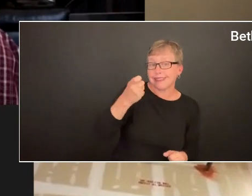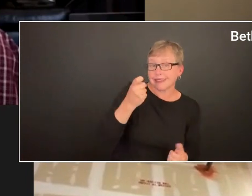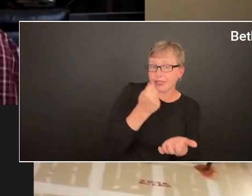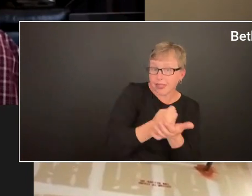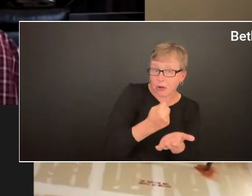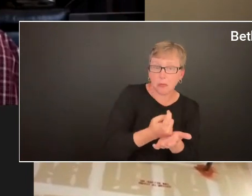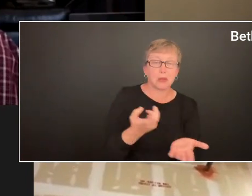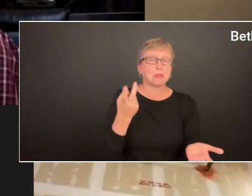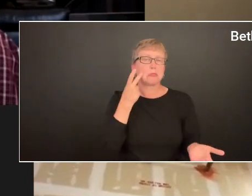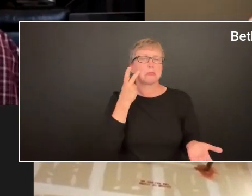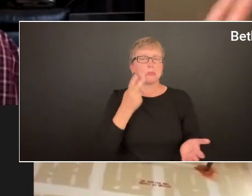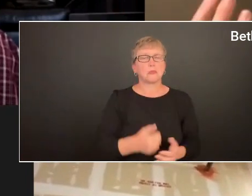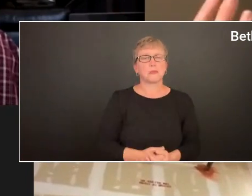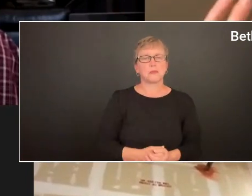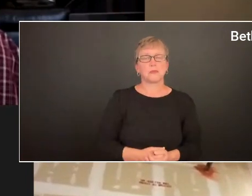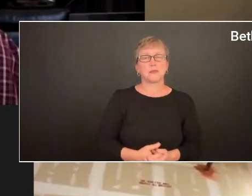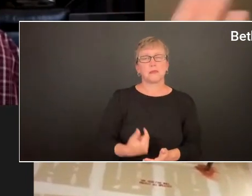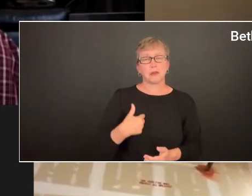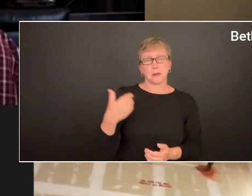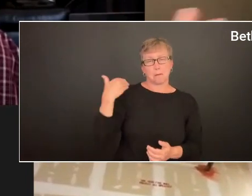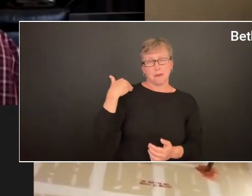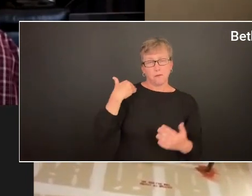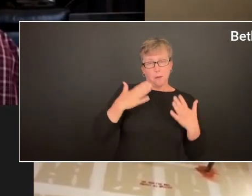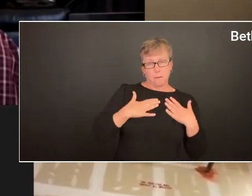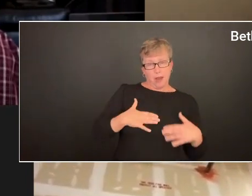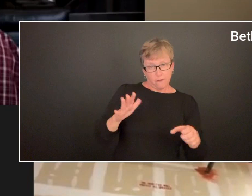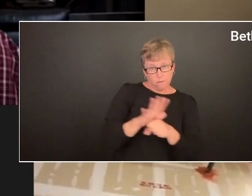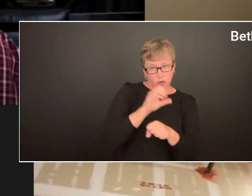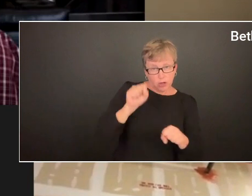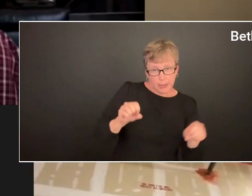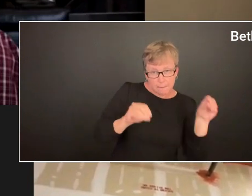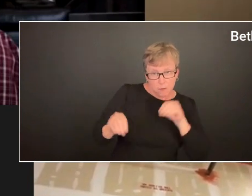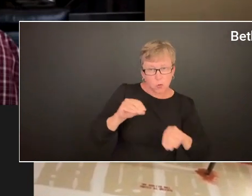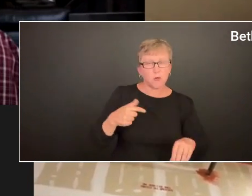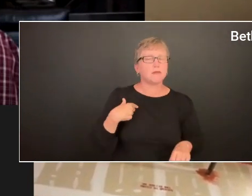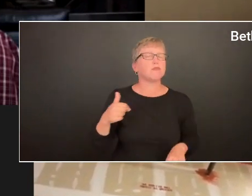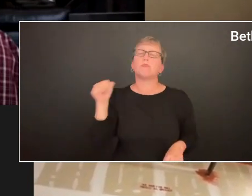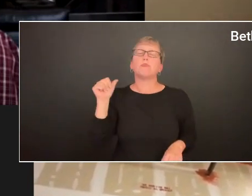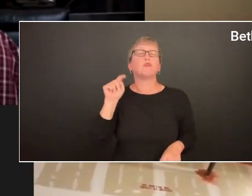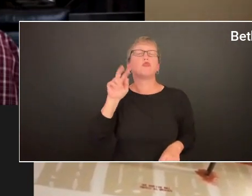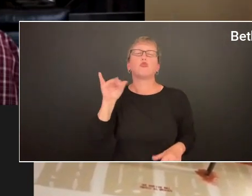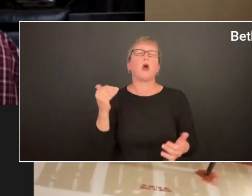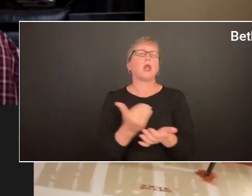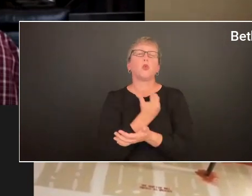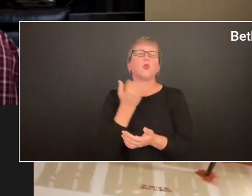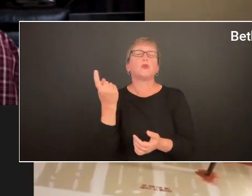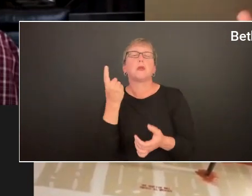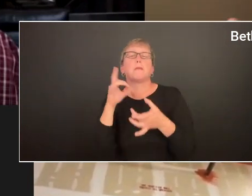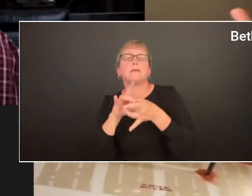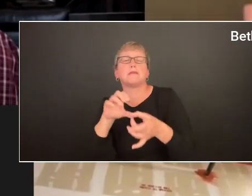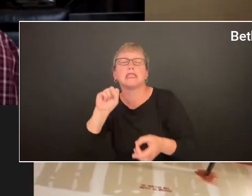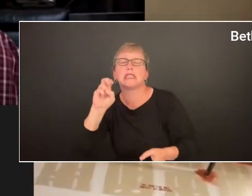And right now we're discussing bringing a third person into it. Or going to sexual therapy. These are things I would